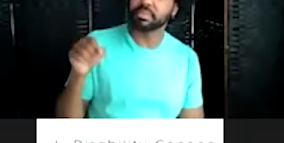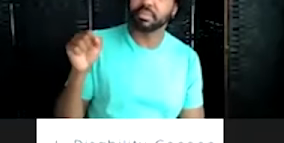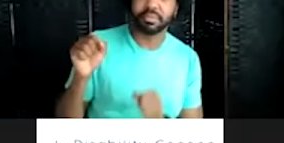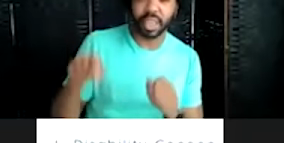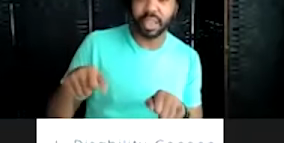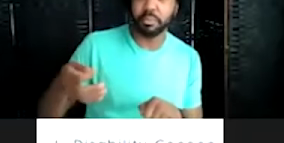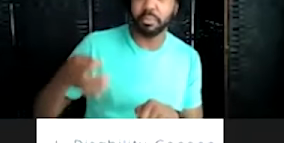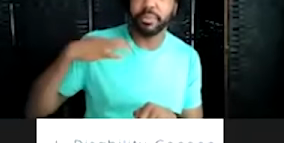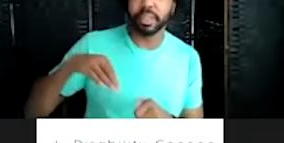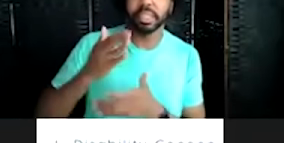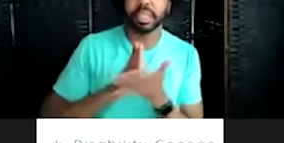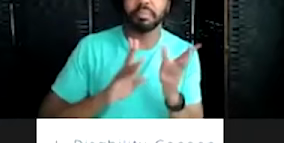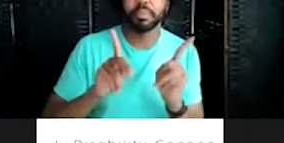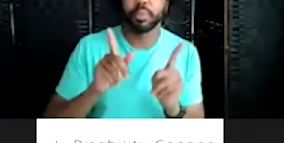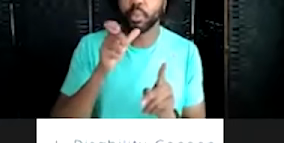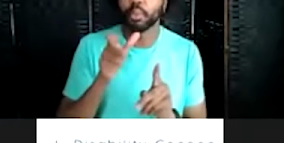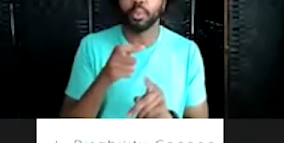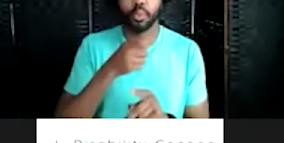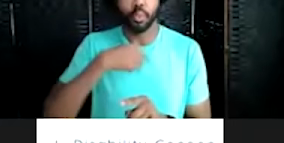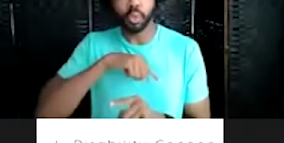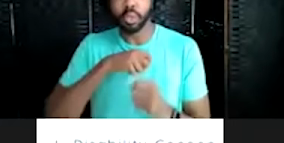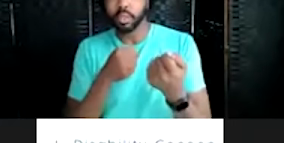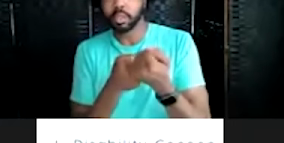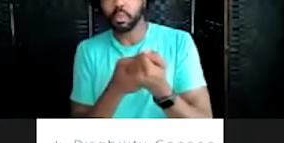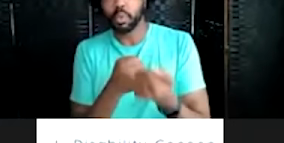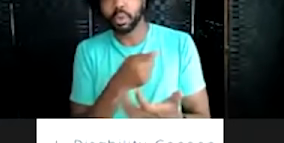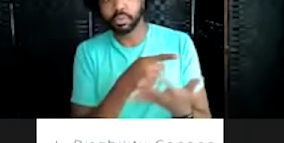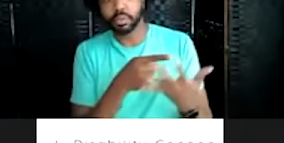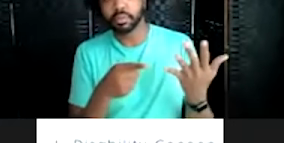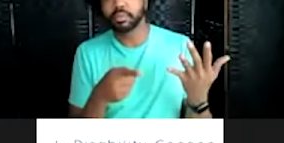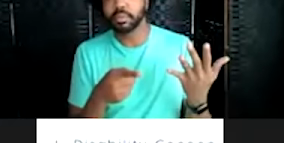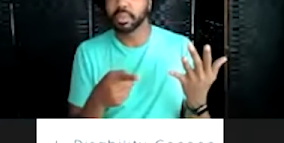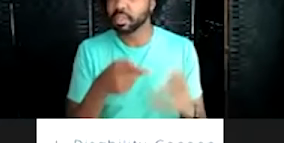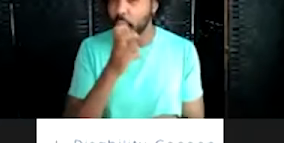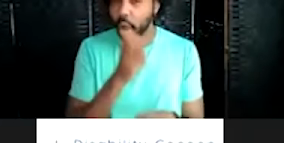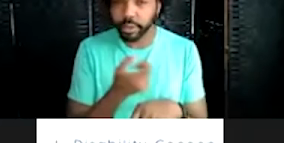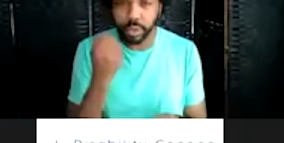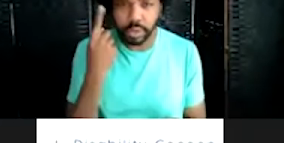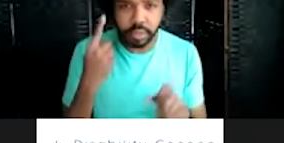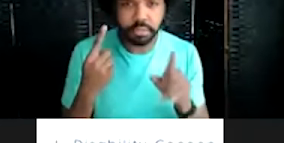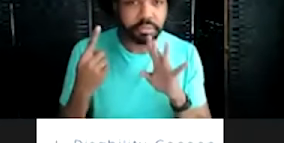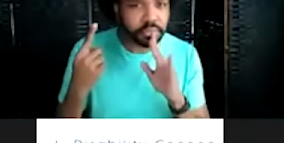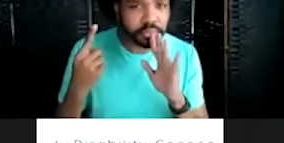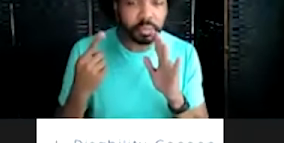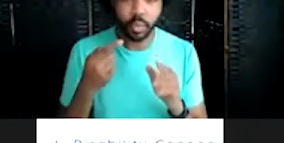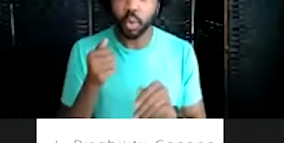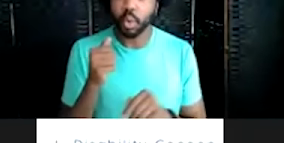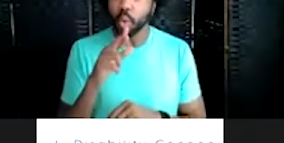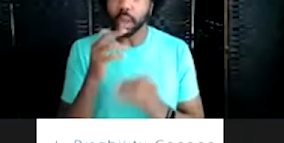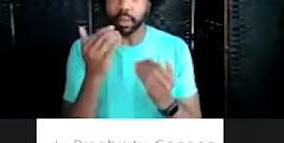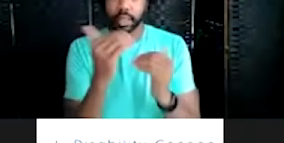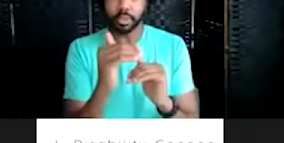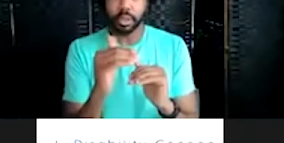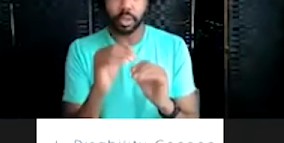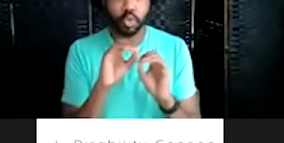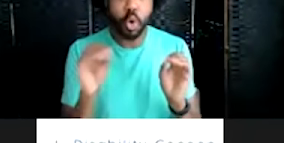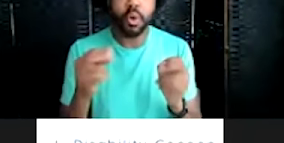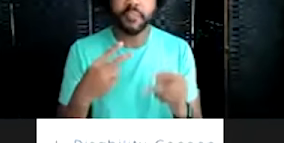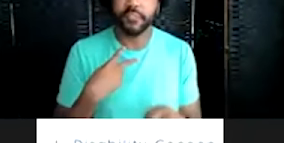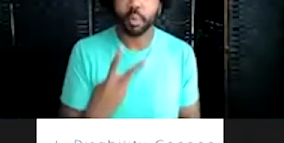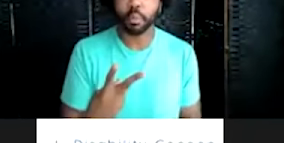people that we support, again, are very difficult to understand or have very limited or no verbal capacity